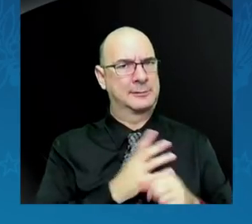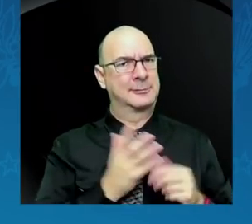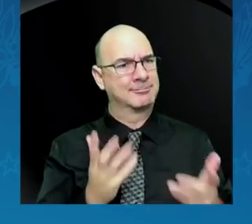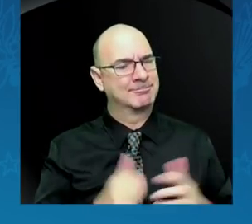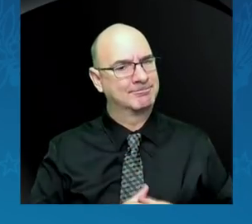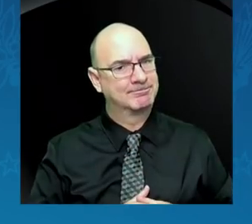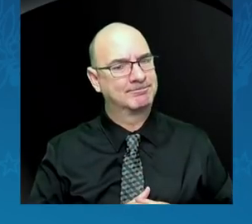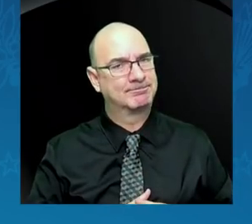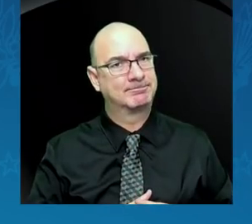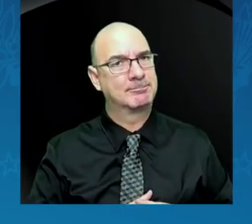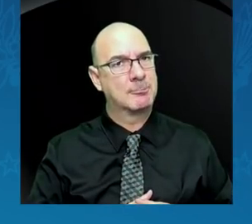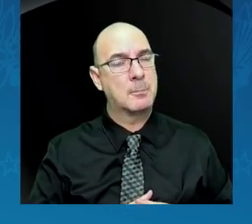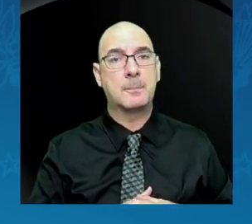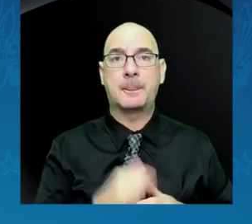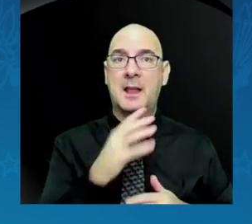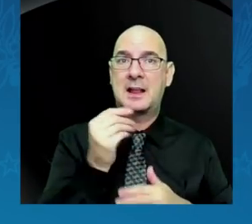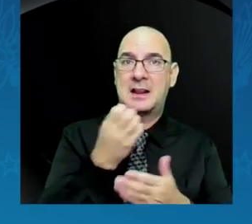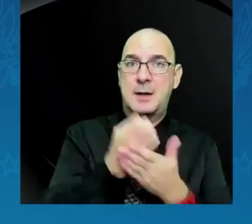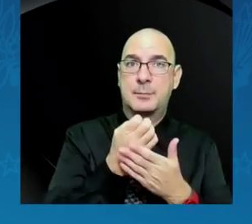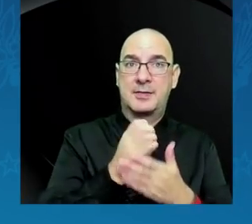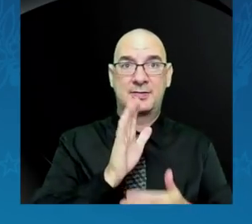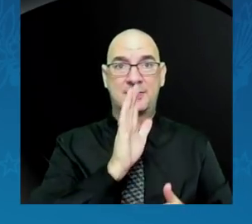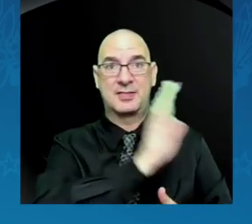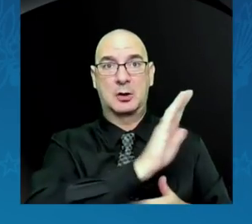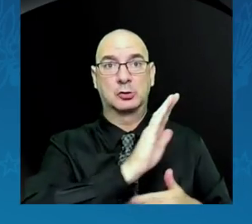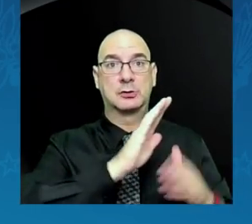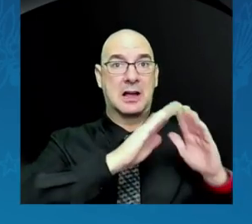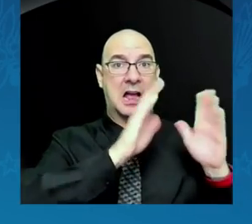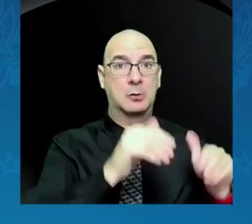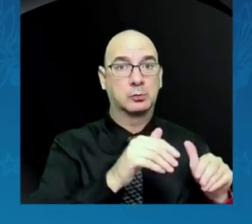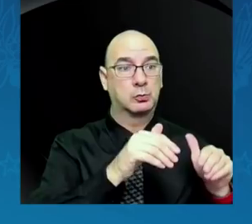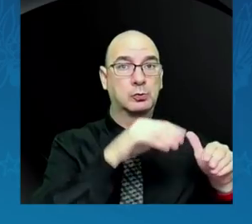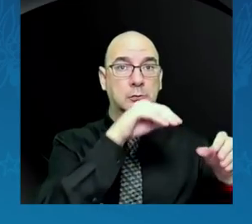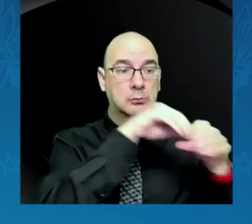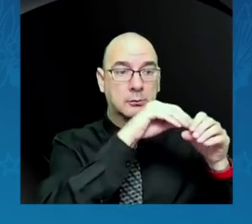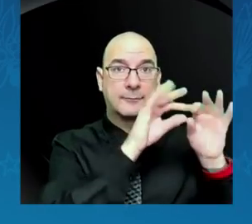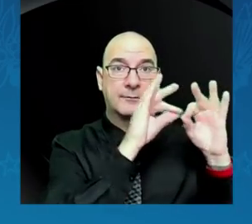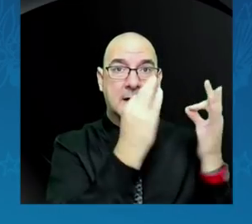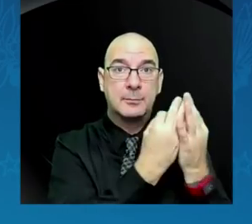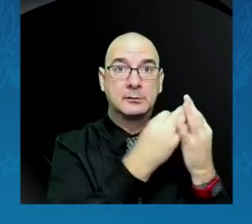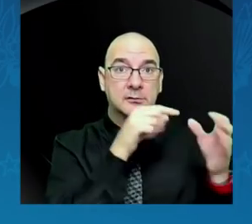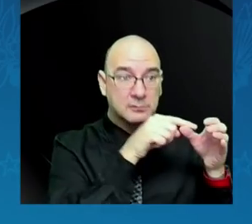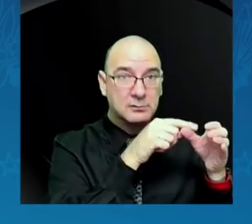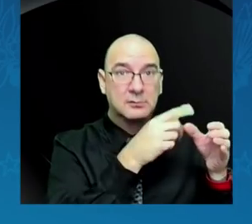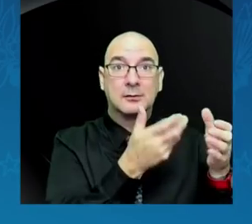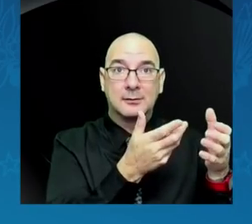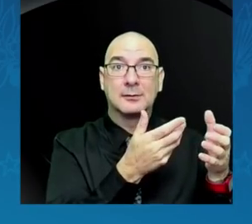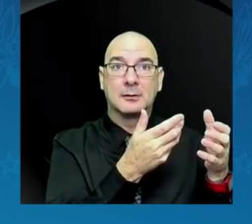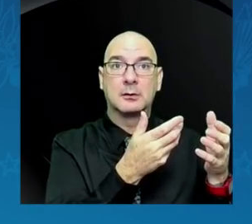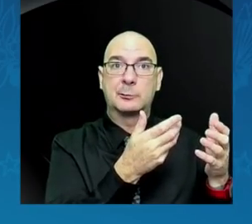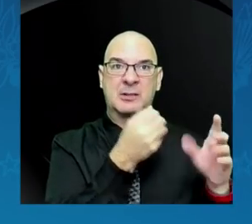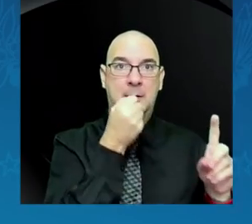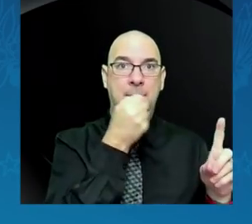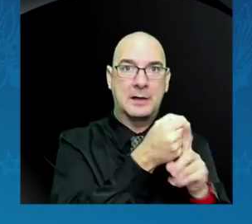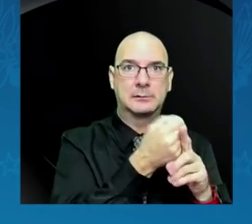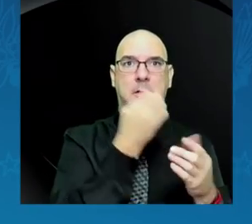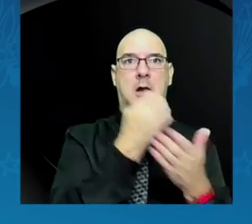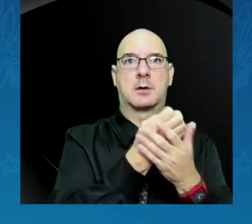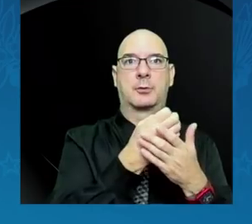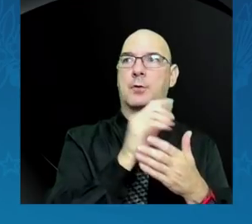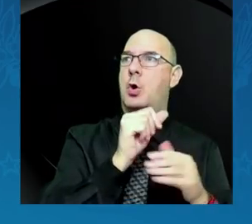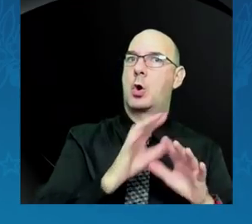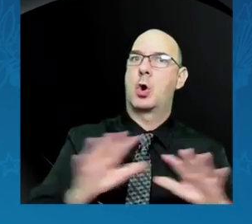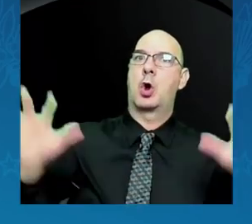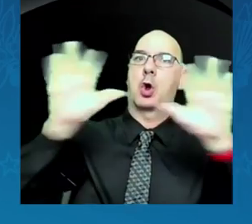their household, it impacts the economy of our whole society. When you lift up the economic status of